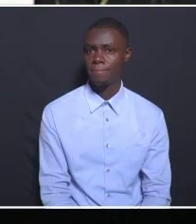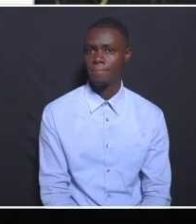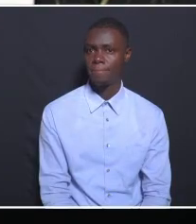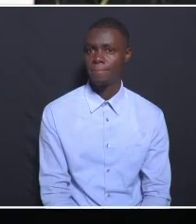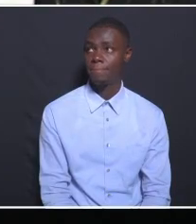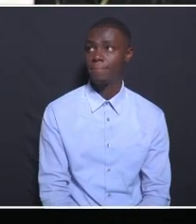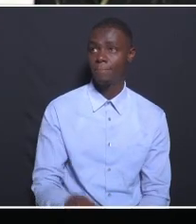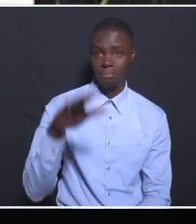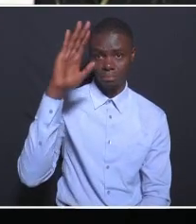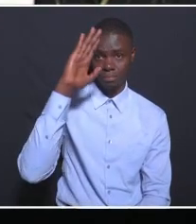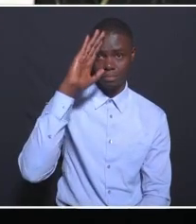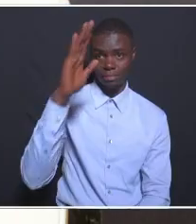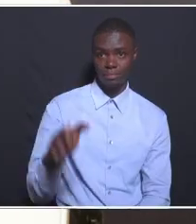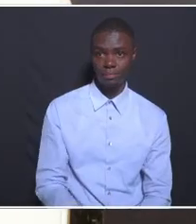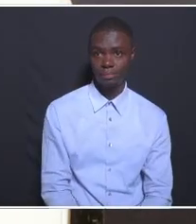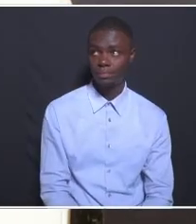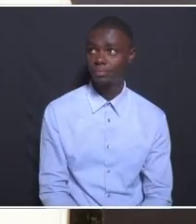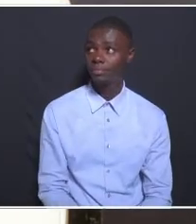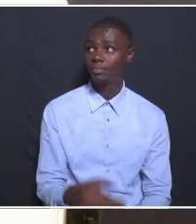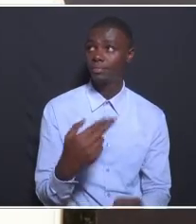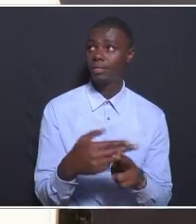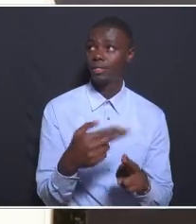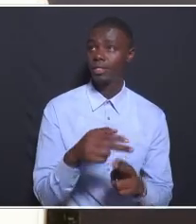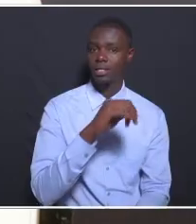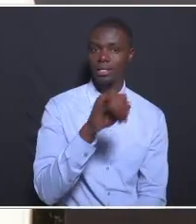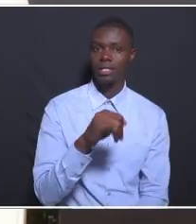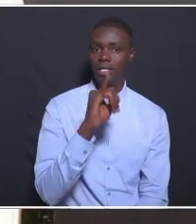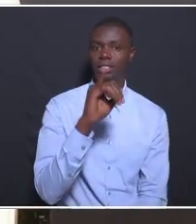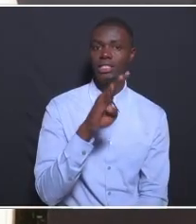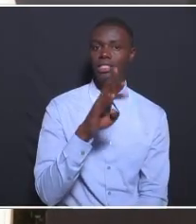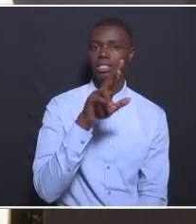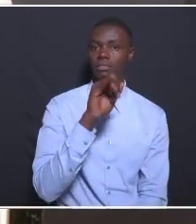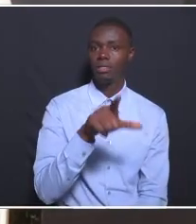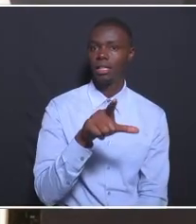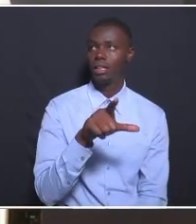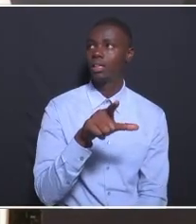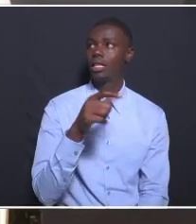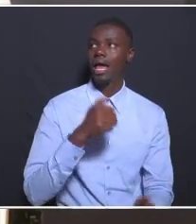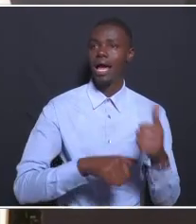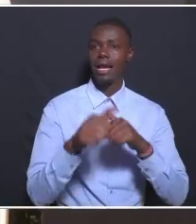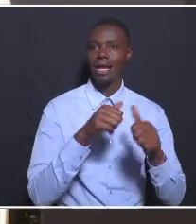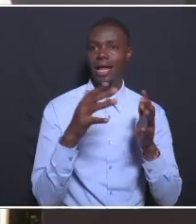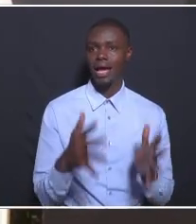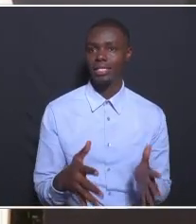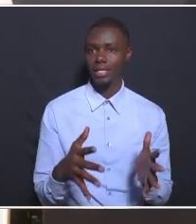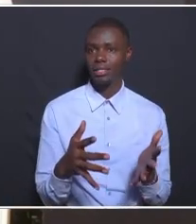Oh, hi, guys. My name is Jibril Ogada. I'm an actor,